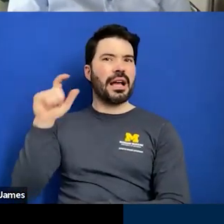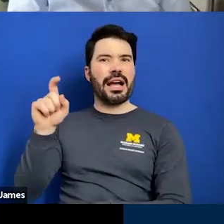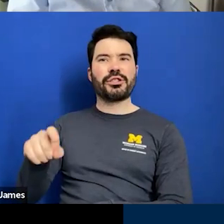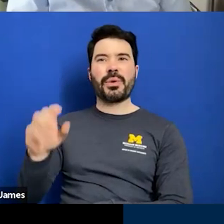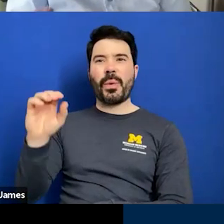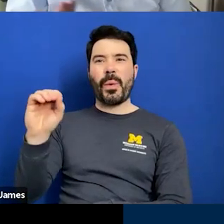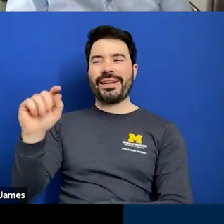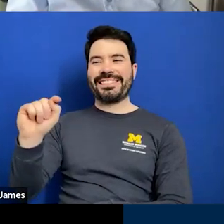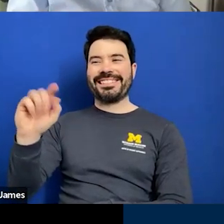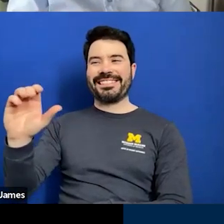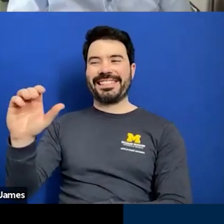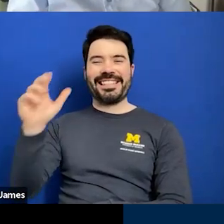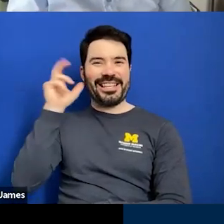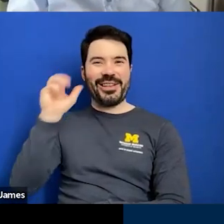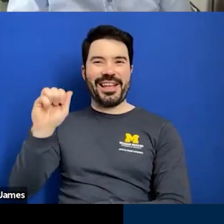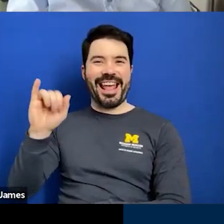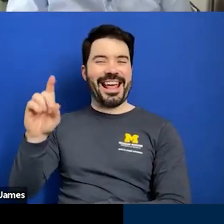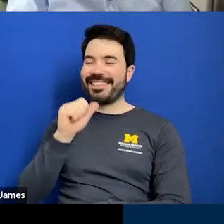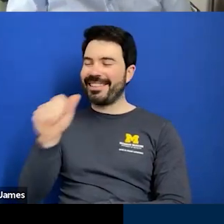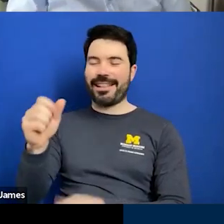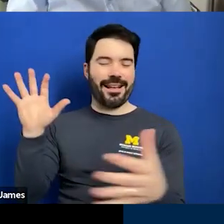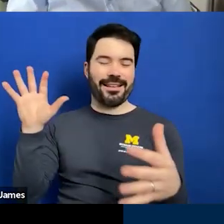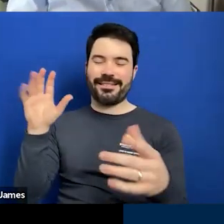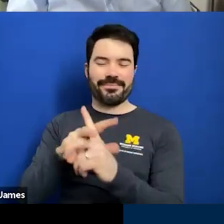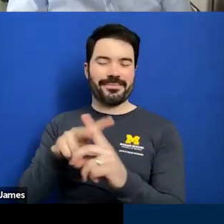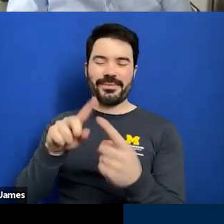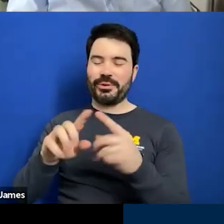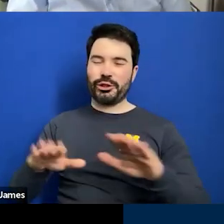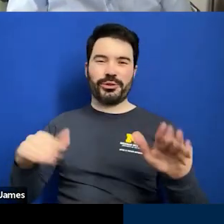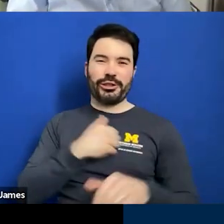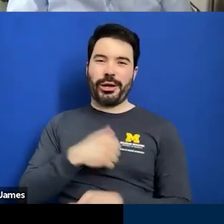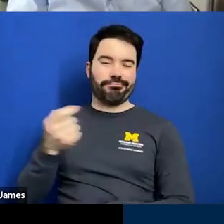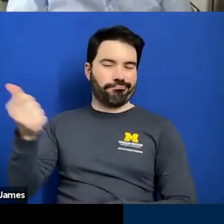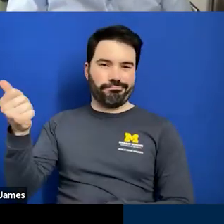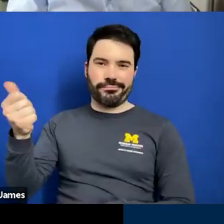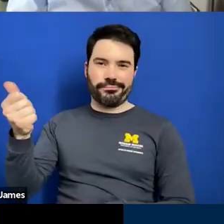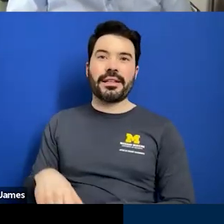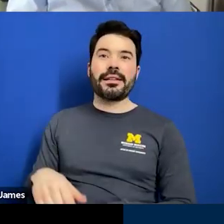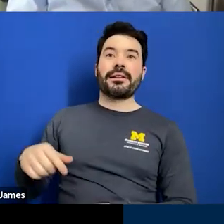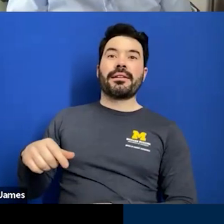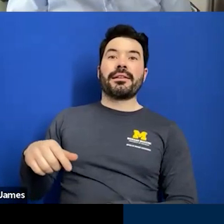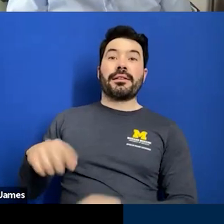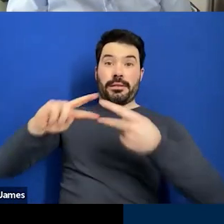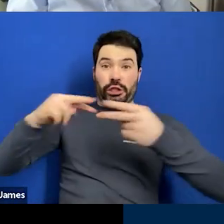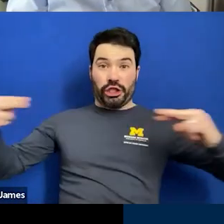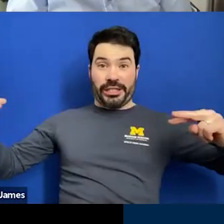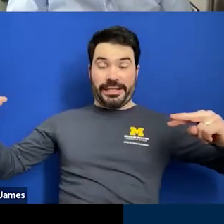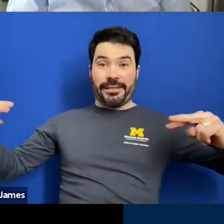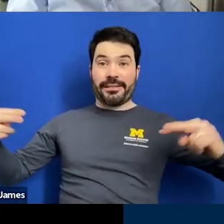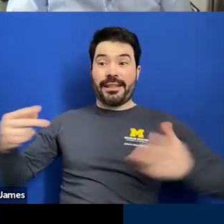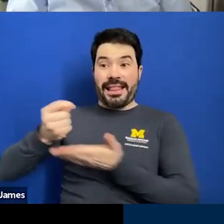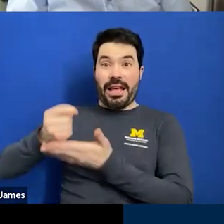hearing aids out. That is not a thing for children. The gene therapy, that's one thing that is coming up. There are